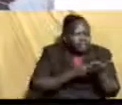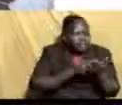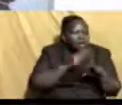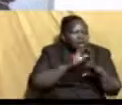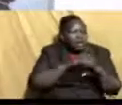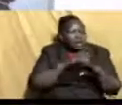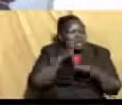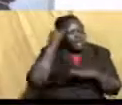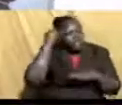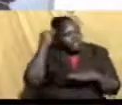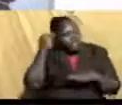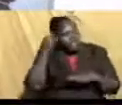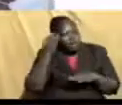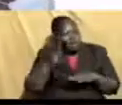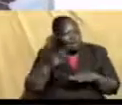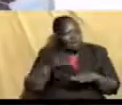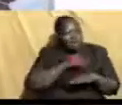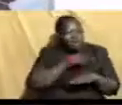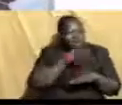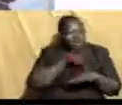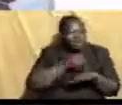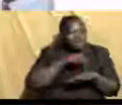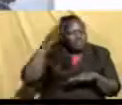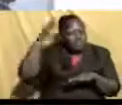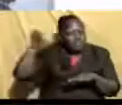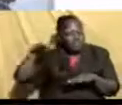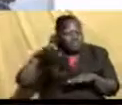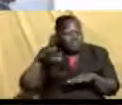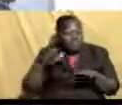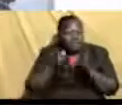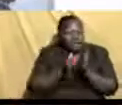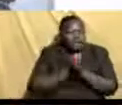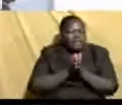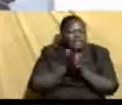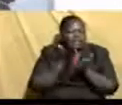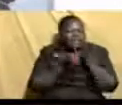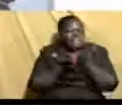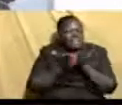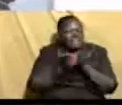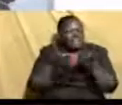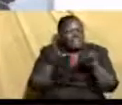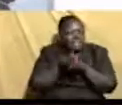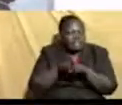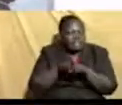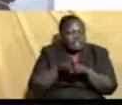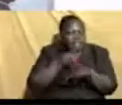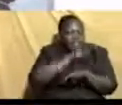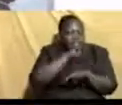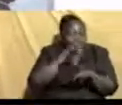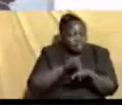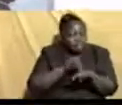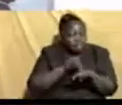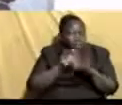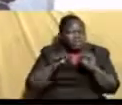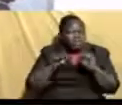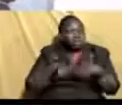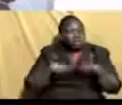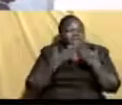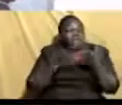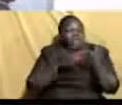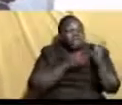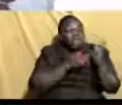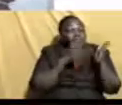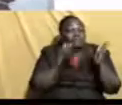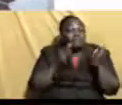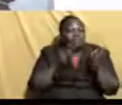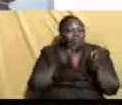of legislation and the validity and invalidity based on constitutionality, because I'm a doctor, I'll give an example of Queen